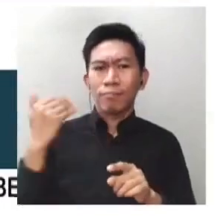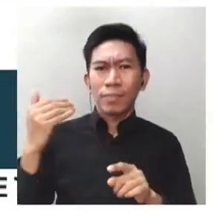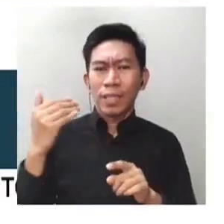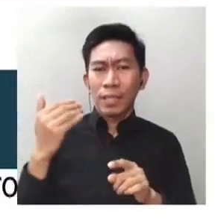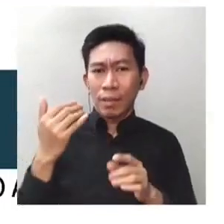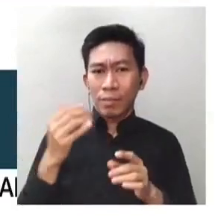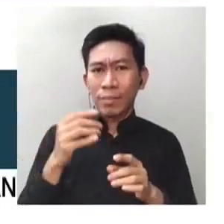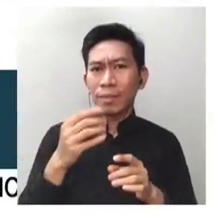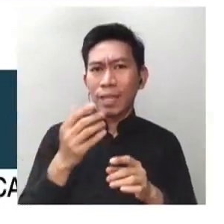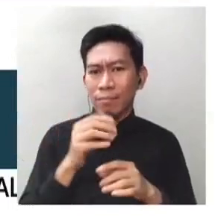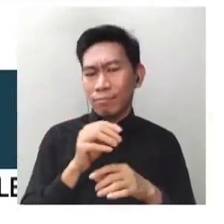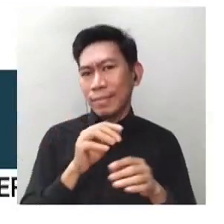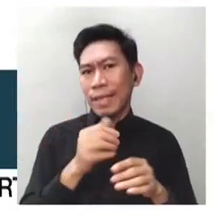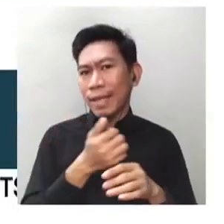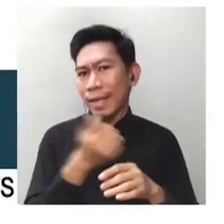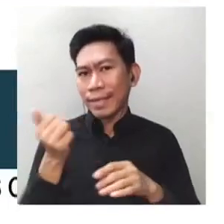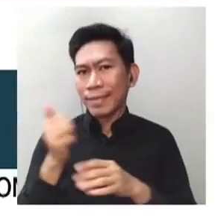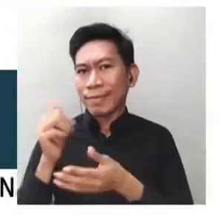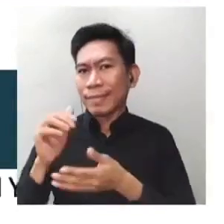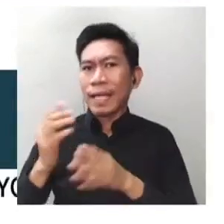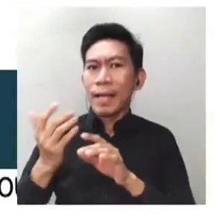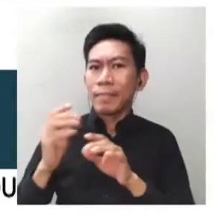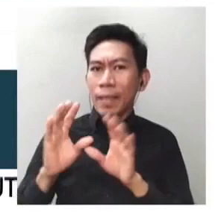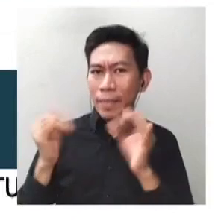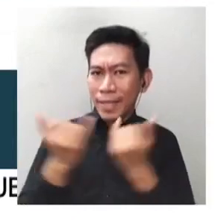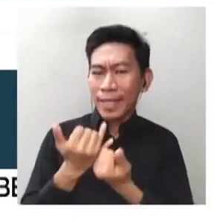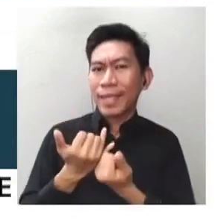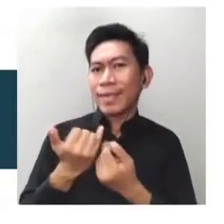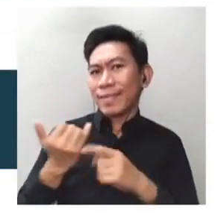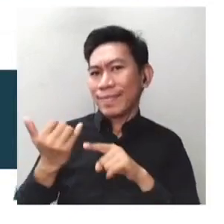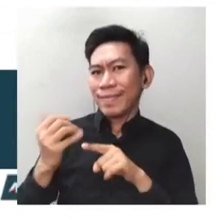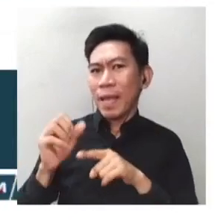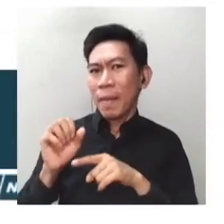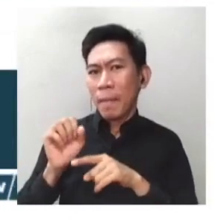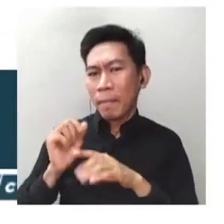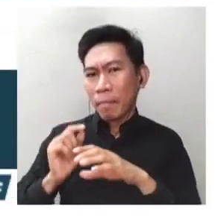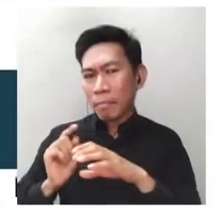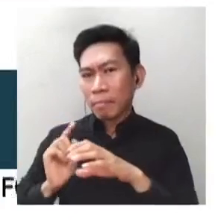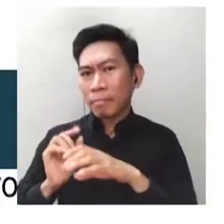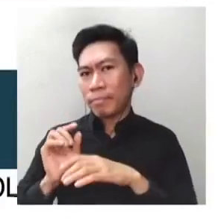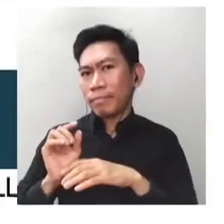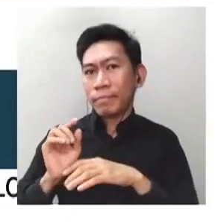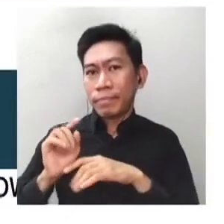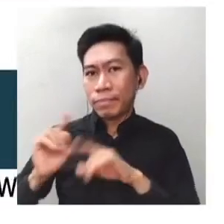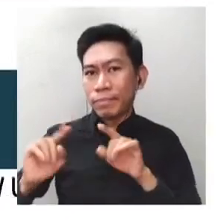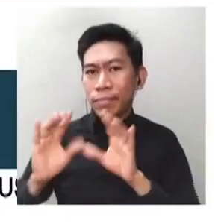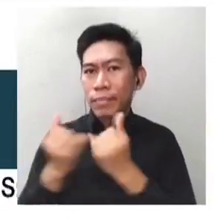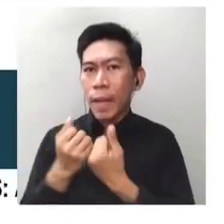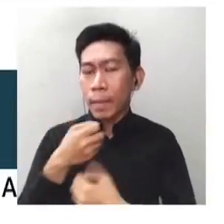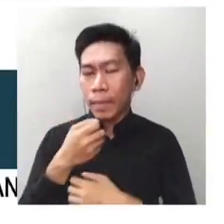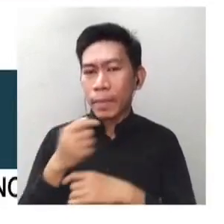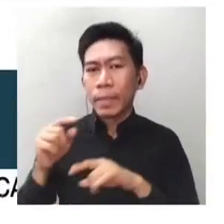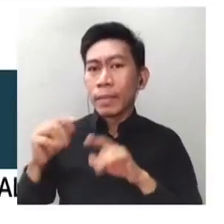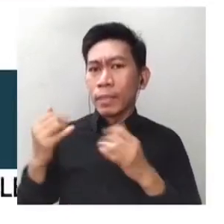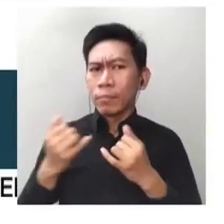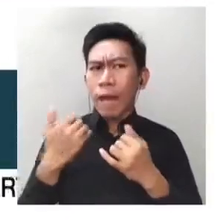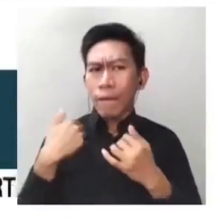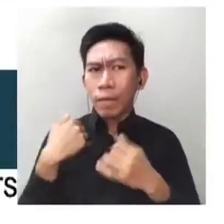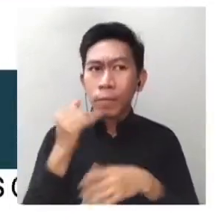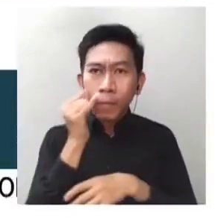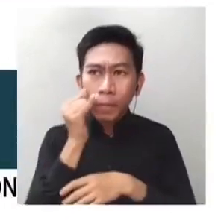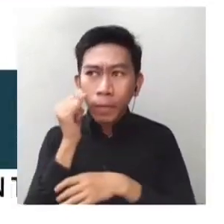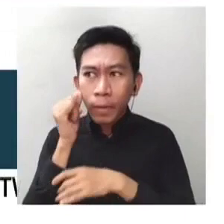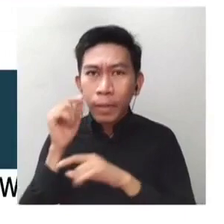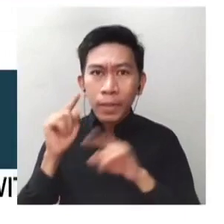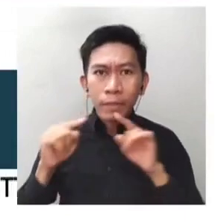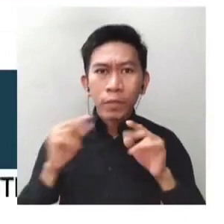he goes everywhere. You took Carmina, you cover a lot of things, even as an anchor. And so, especially if you go to